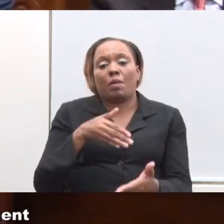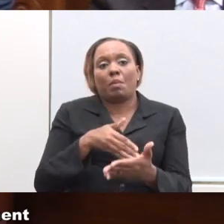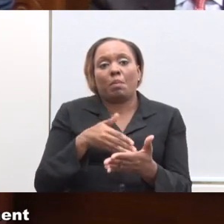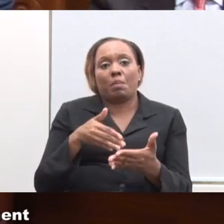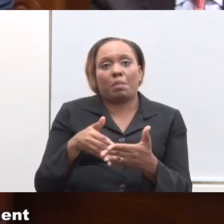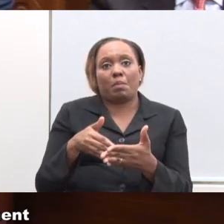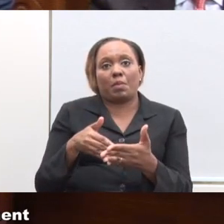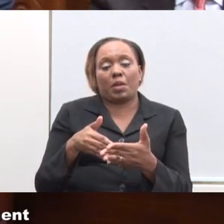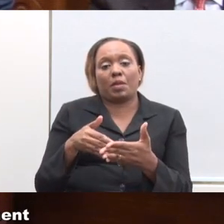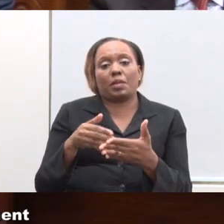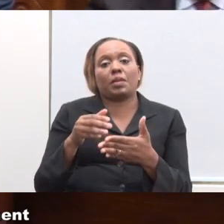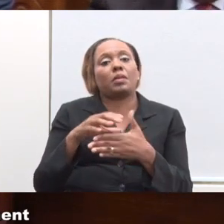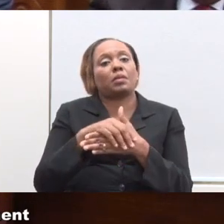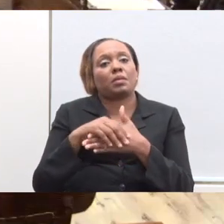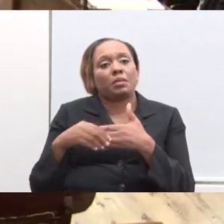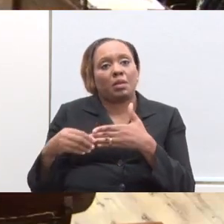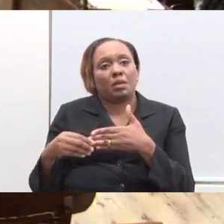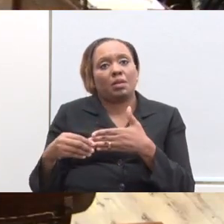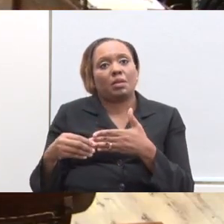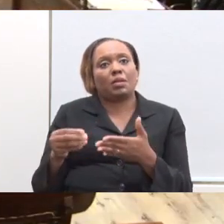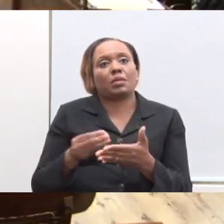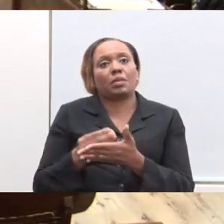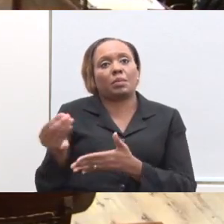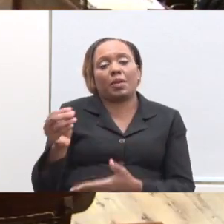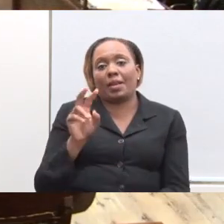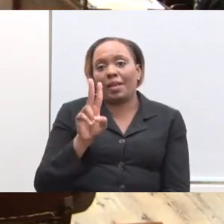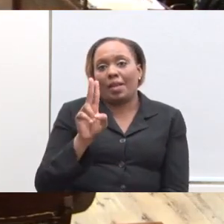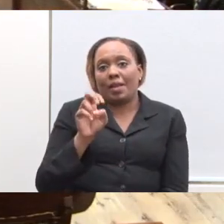purchase ventilators